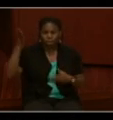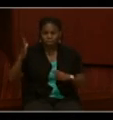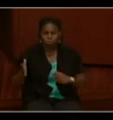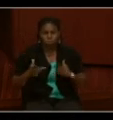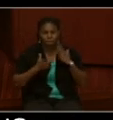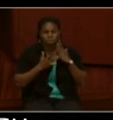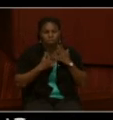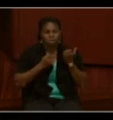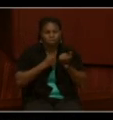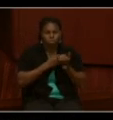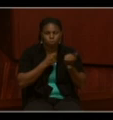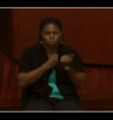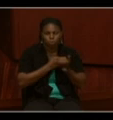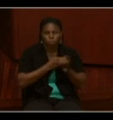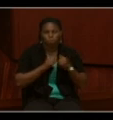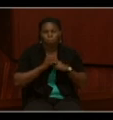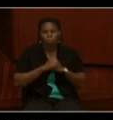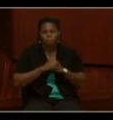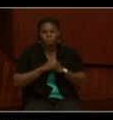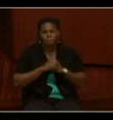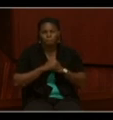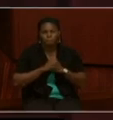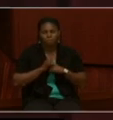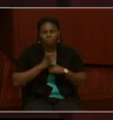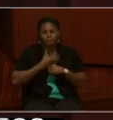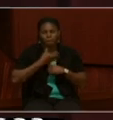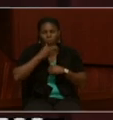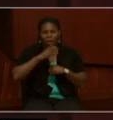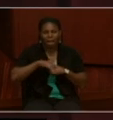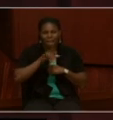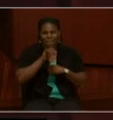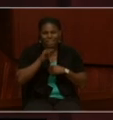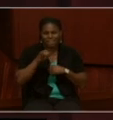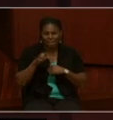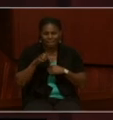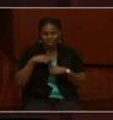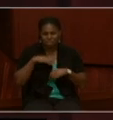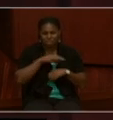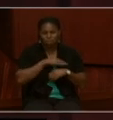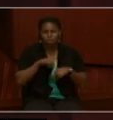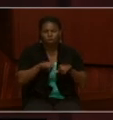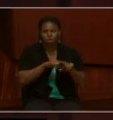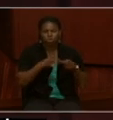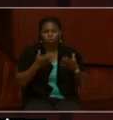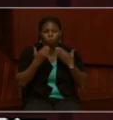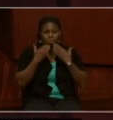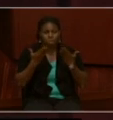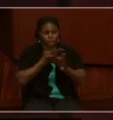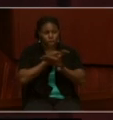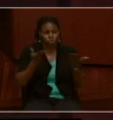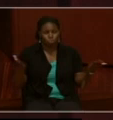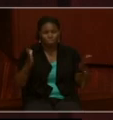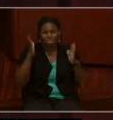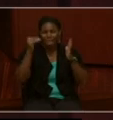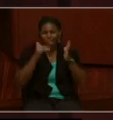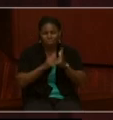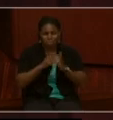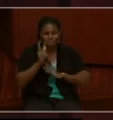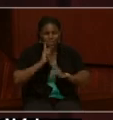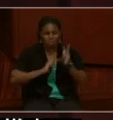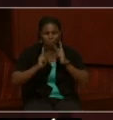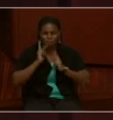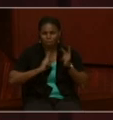tech support, and our hotline staff. We also want to thank you, the thousands of people who actually